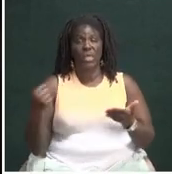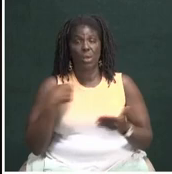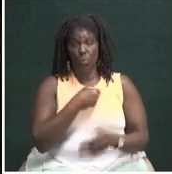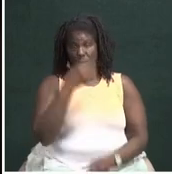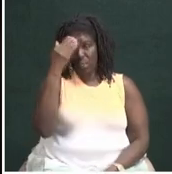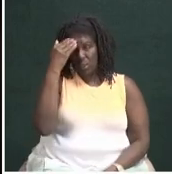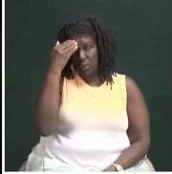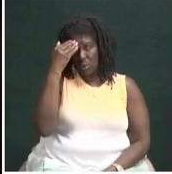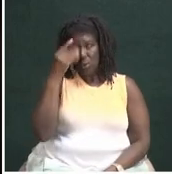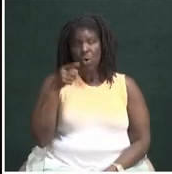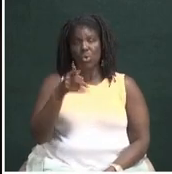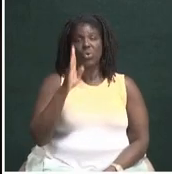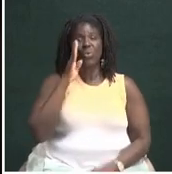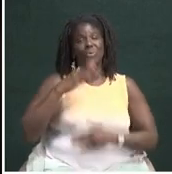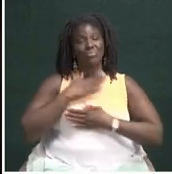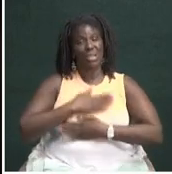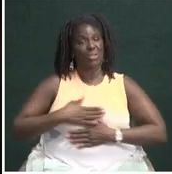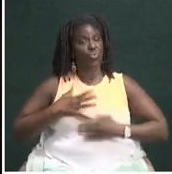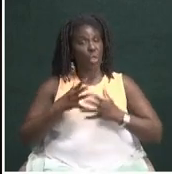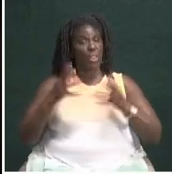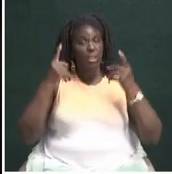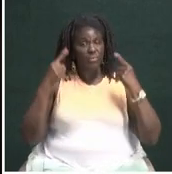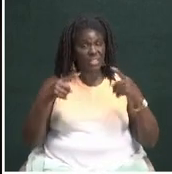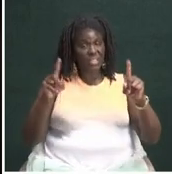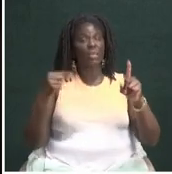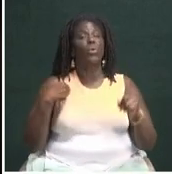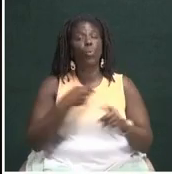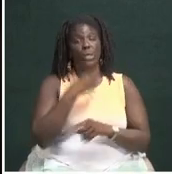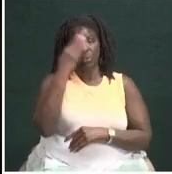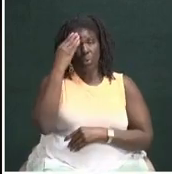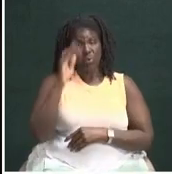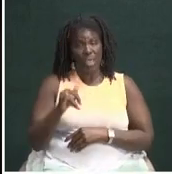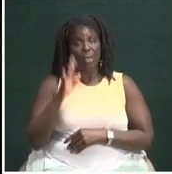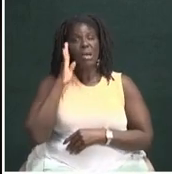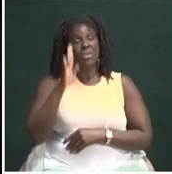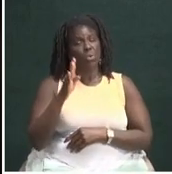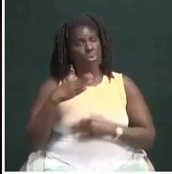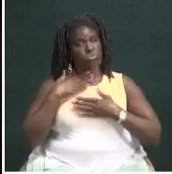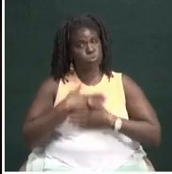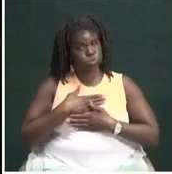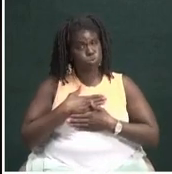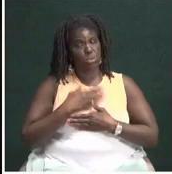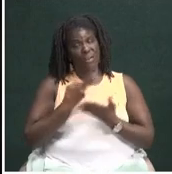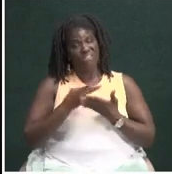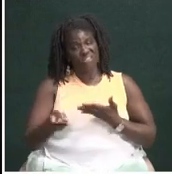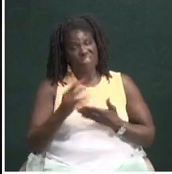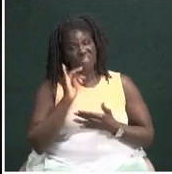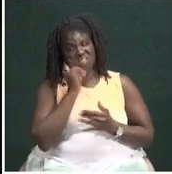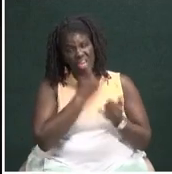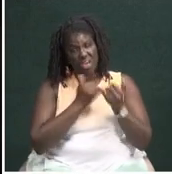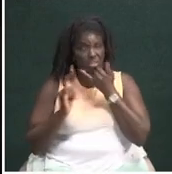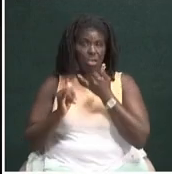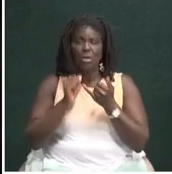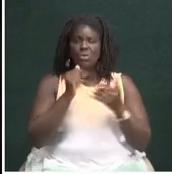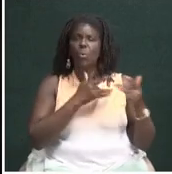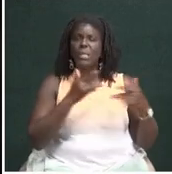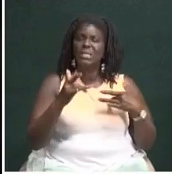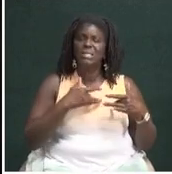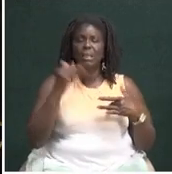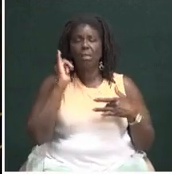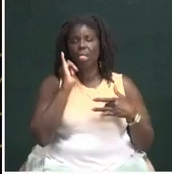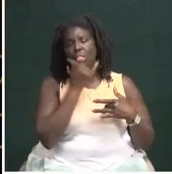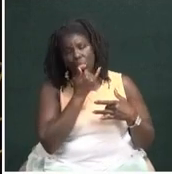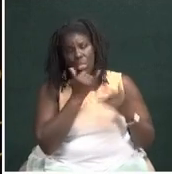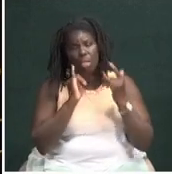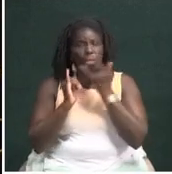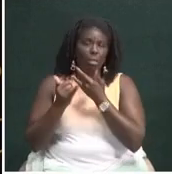sure is that you're going to enjoy a lot of successes, but you're also going to enjoy failures. Do not worry if you have failures. It